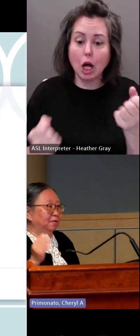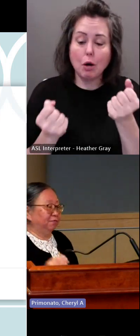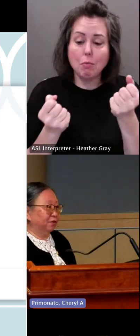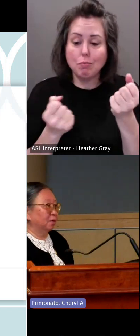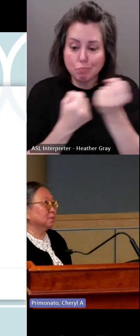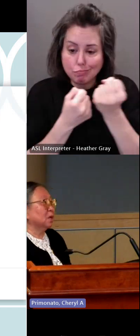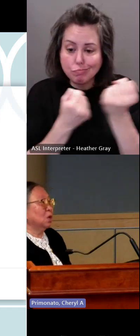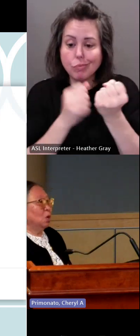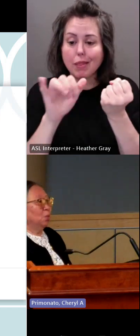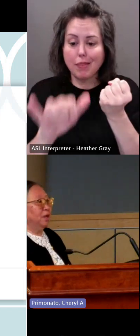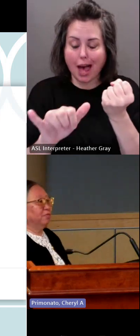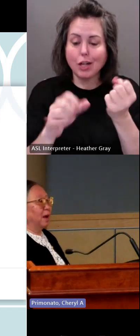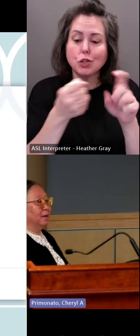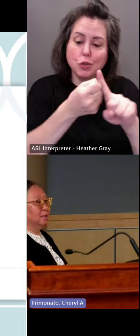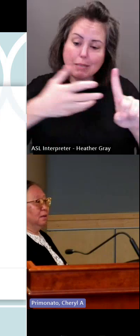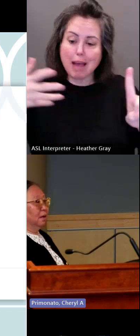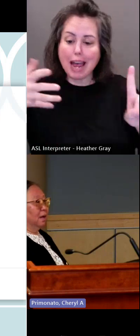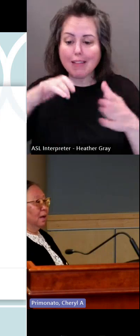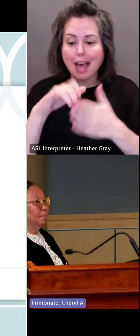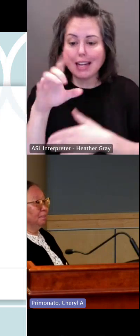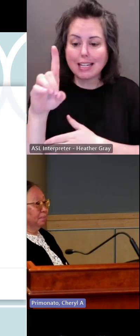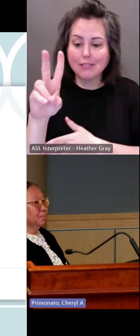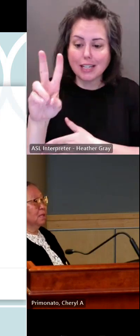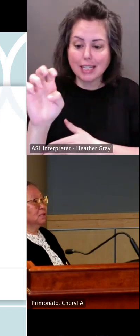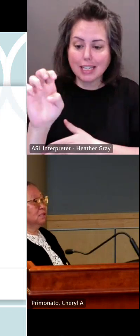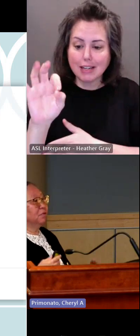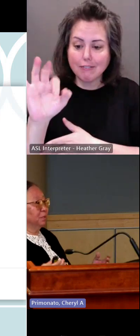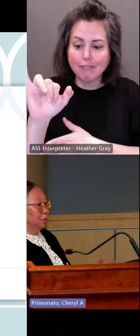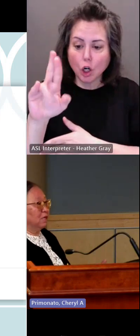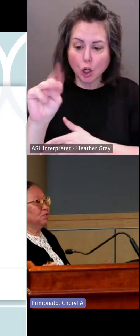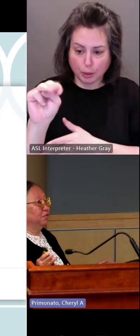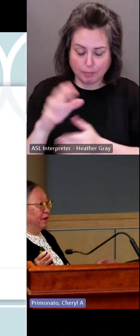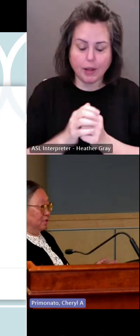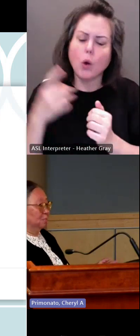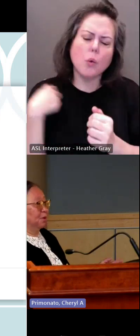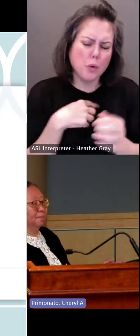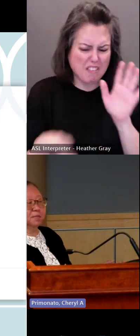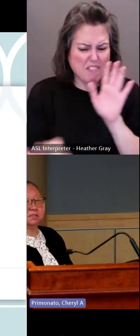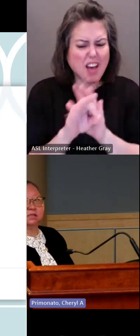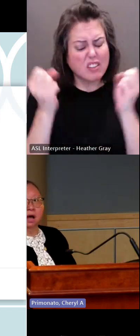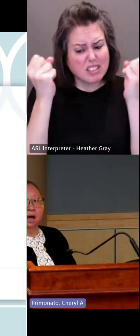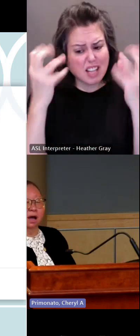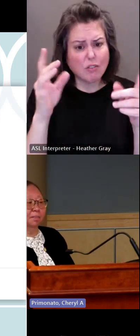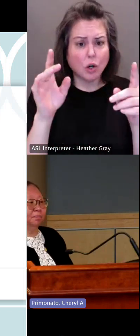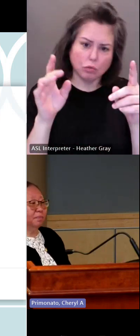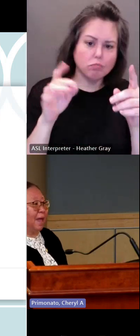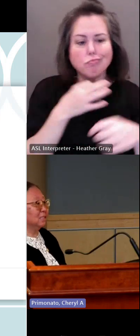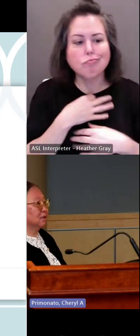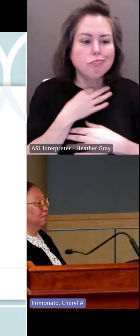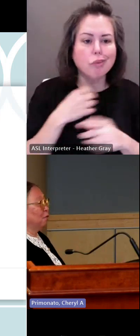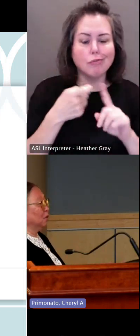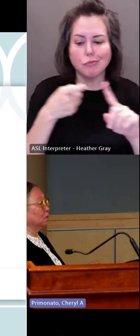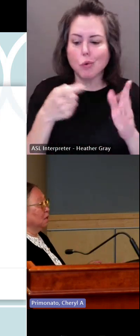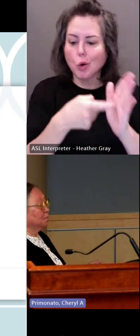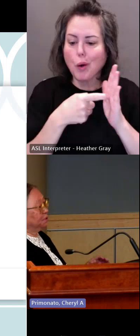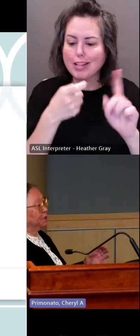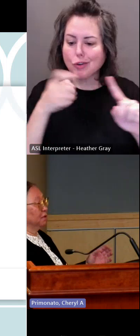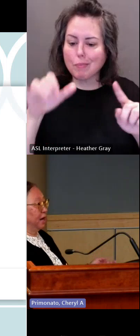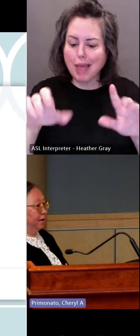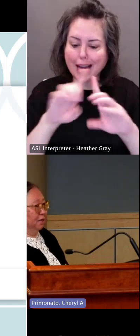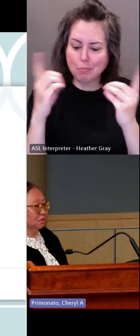of DBE firms. We have gotten several requests from various departments asking